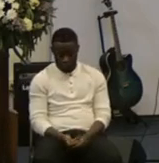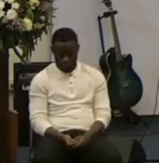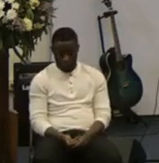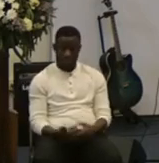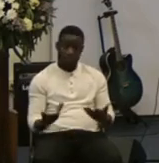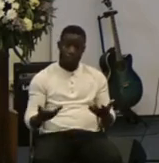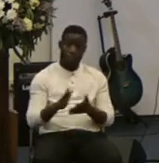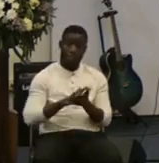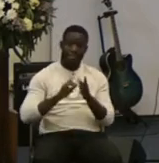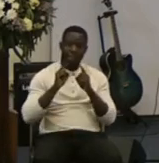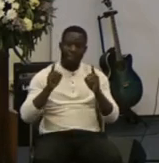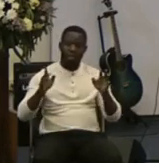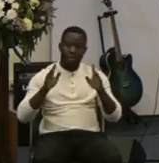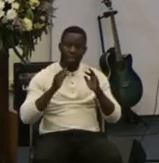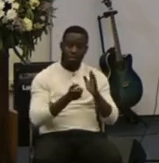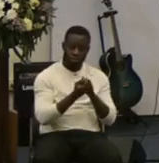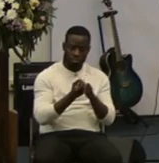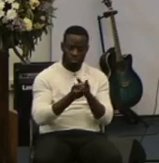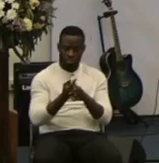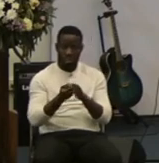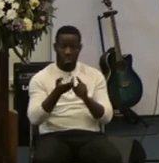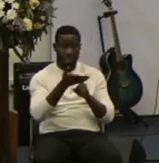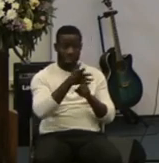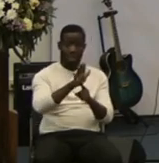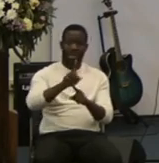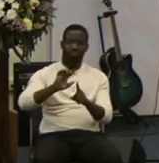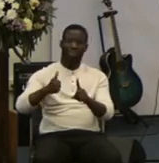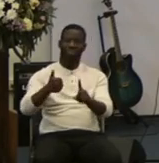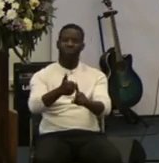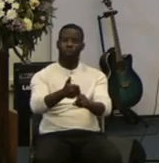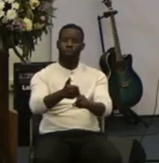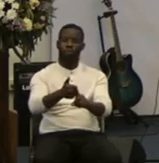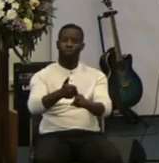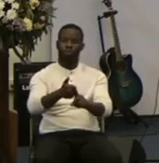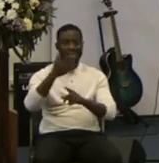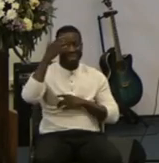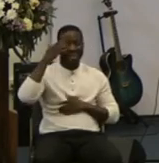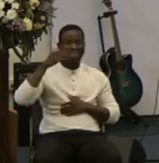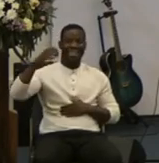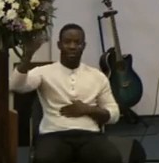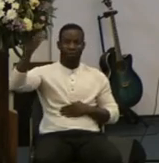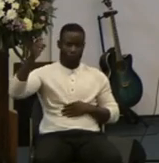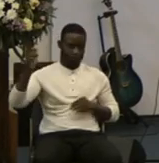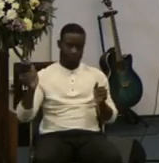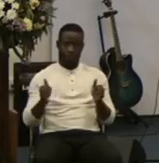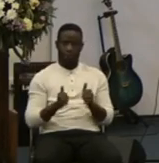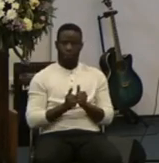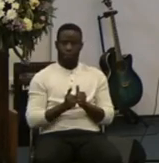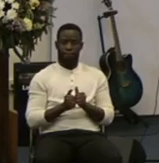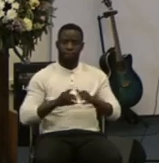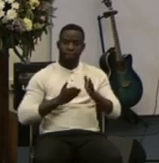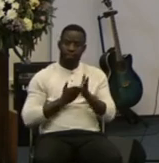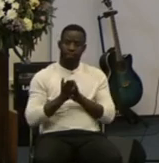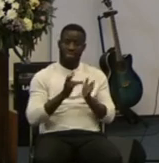So the healing miracles signpost that the kingdom has been inaugurated